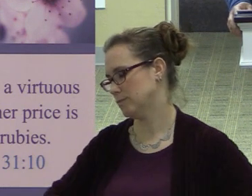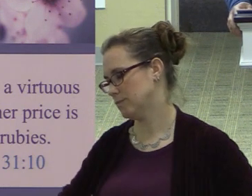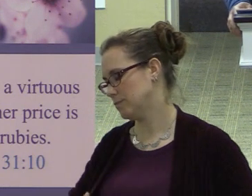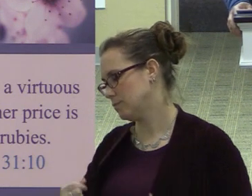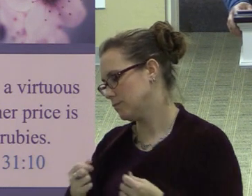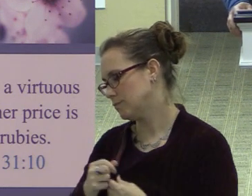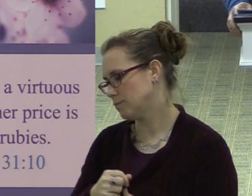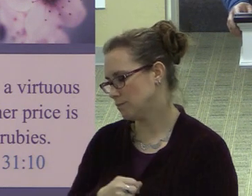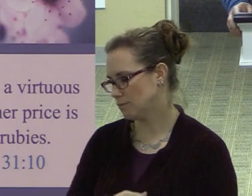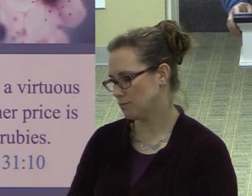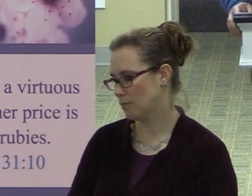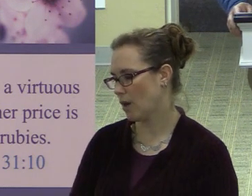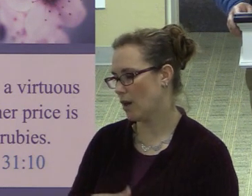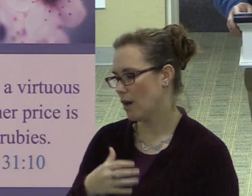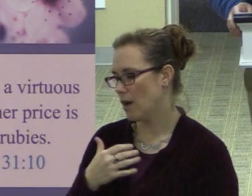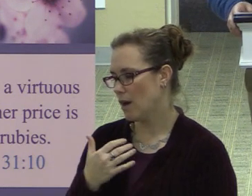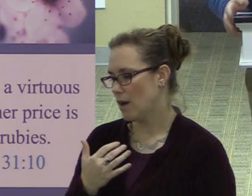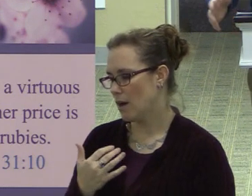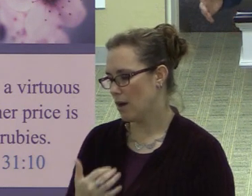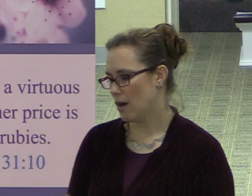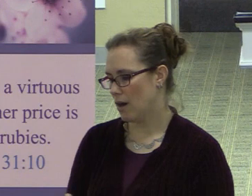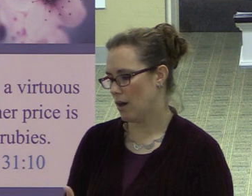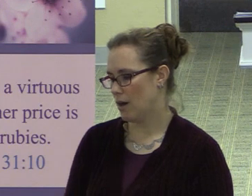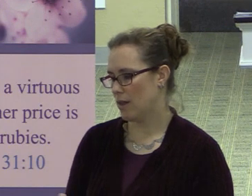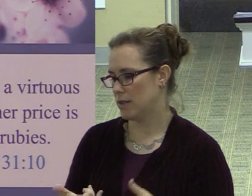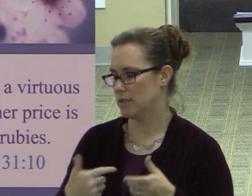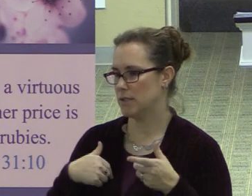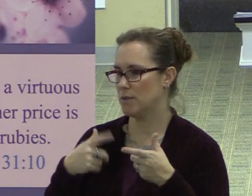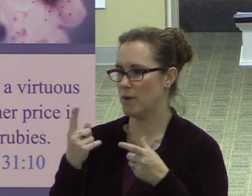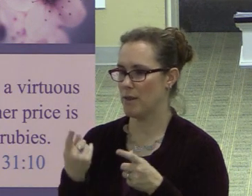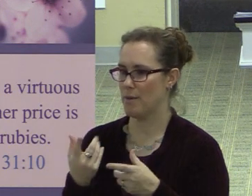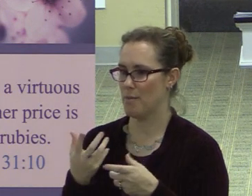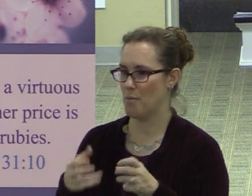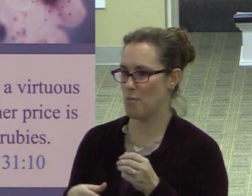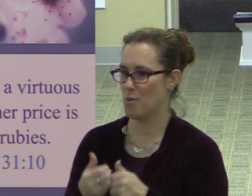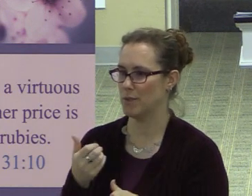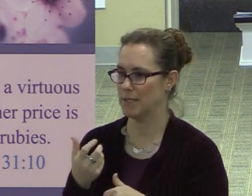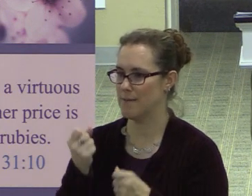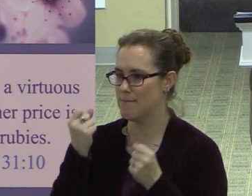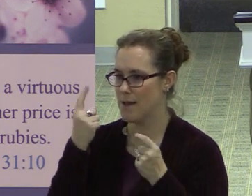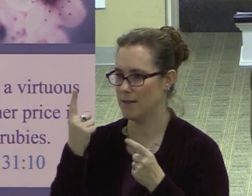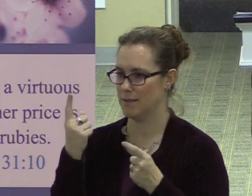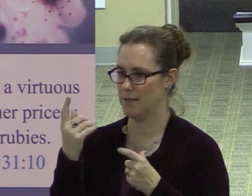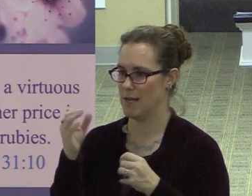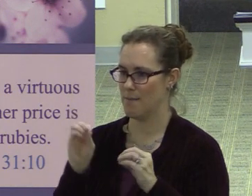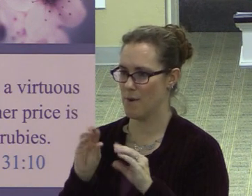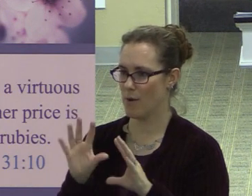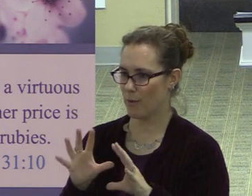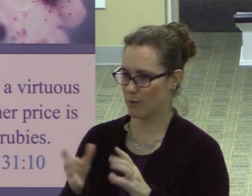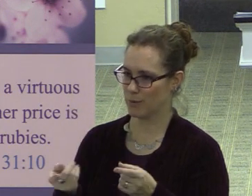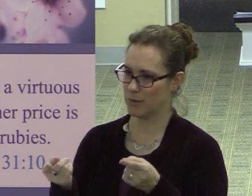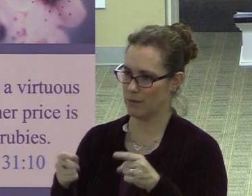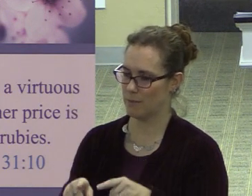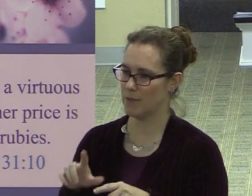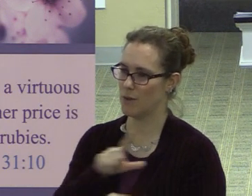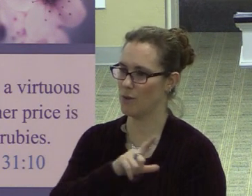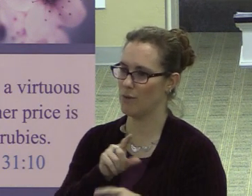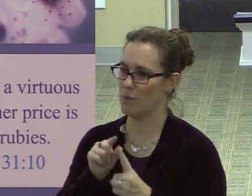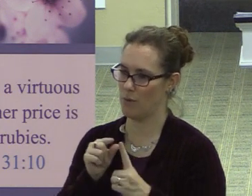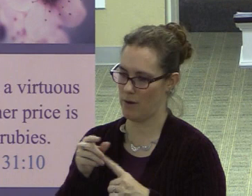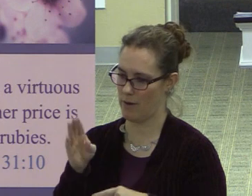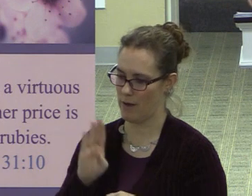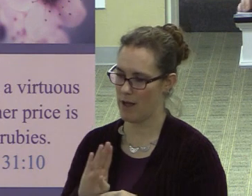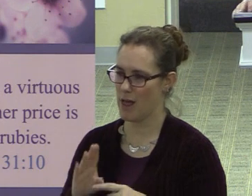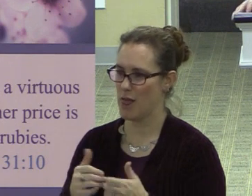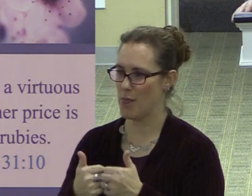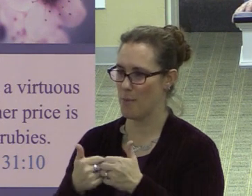Now, this is without a doubt one of the most amazing miracles that takes place in the Word of God, is the parting of the Red Sea.